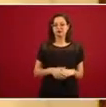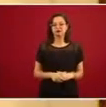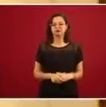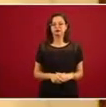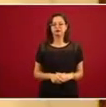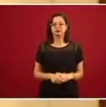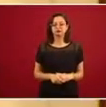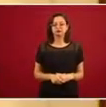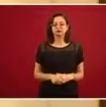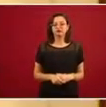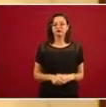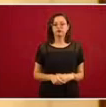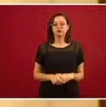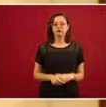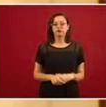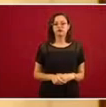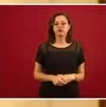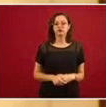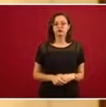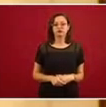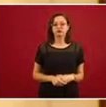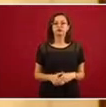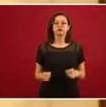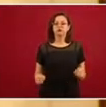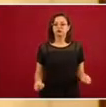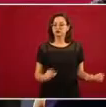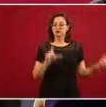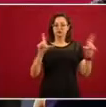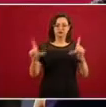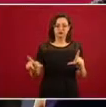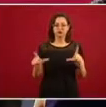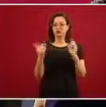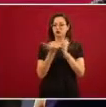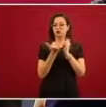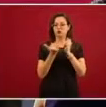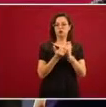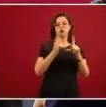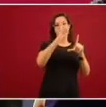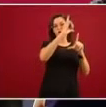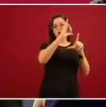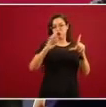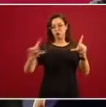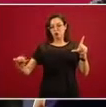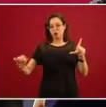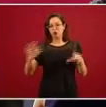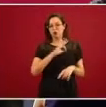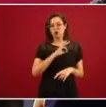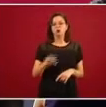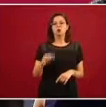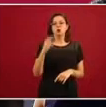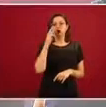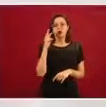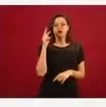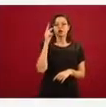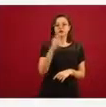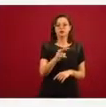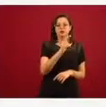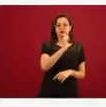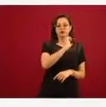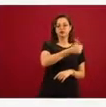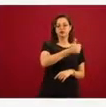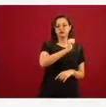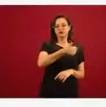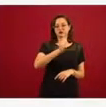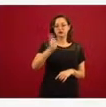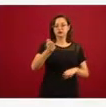higher number of inhabitants, some of them have smaller populations.